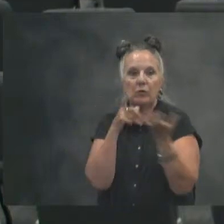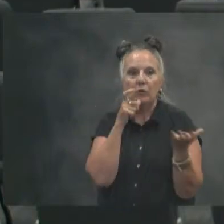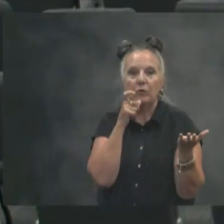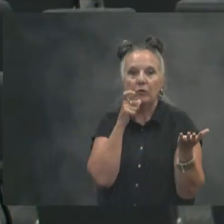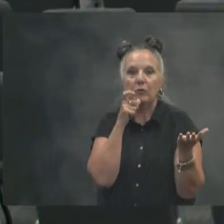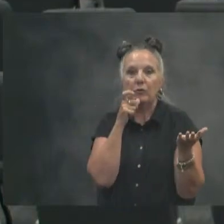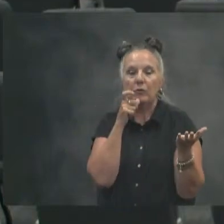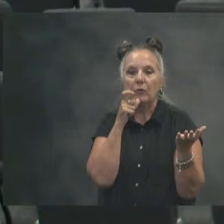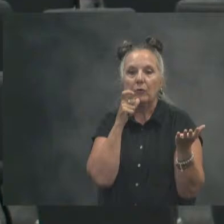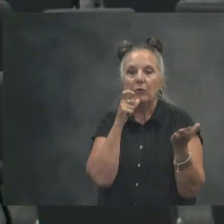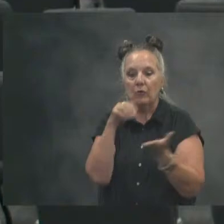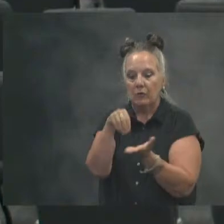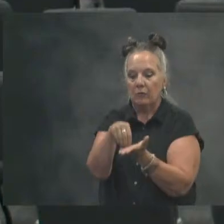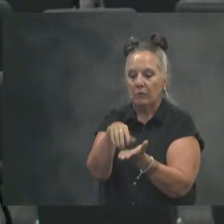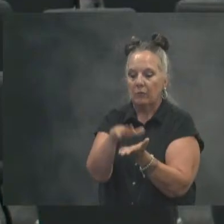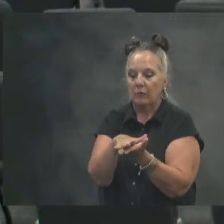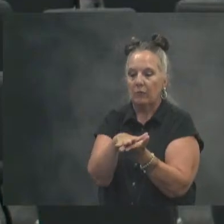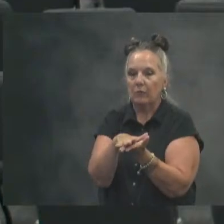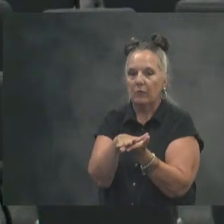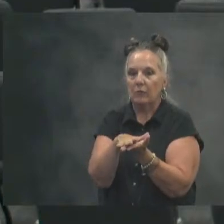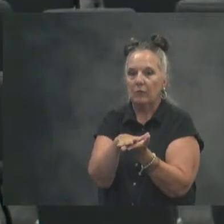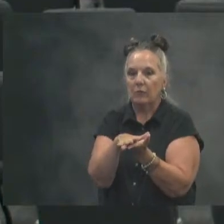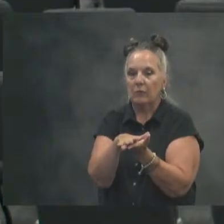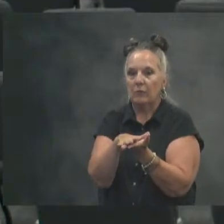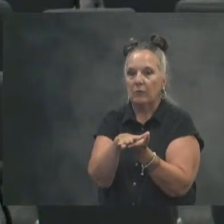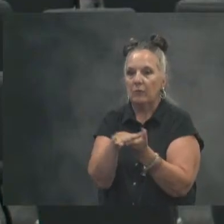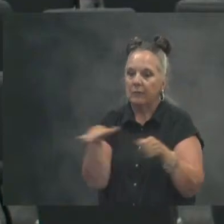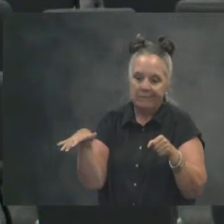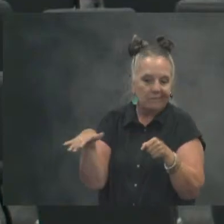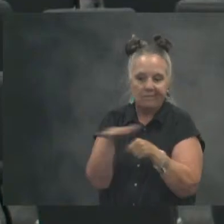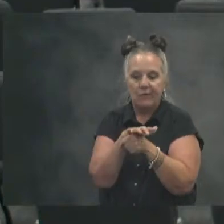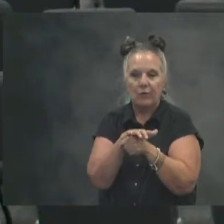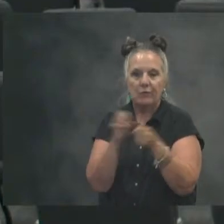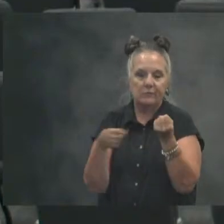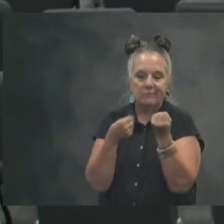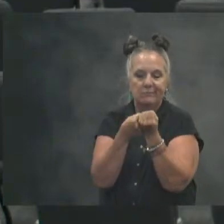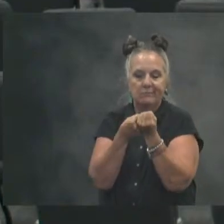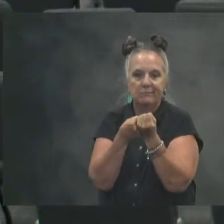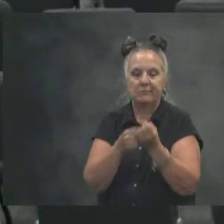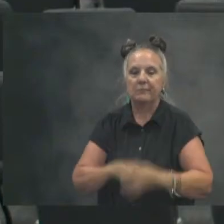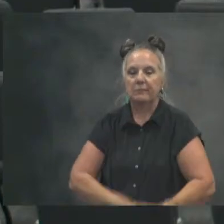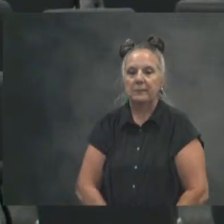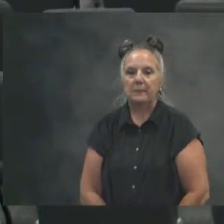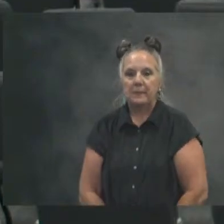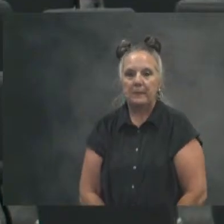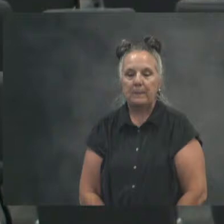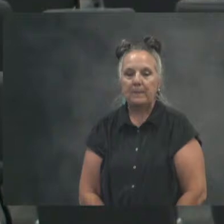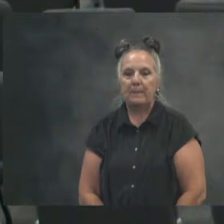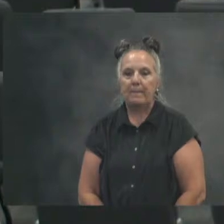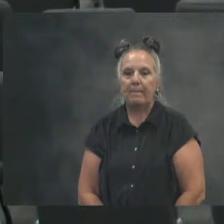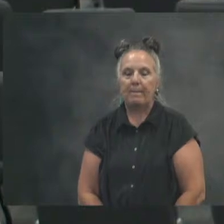All right, we have a unanimous vote, and the student member concurs.